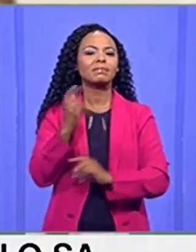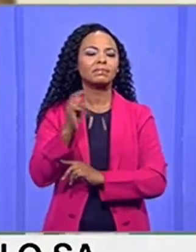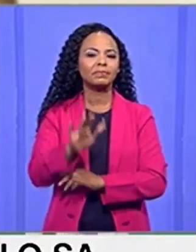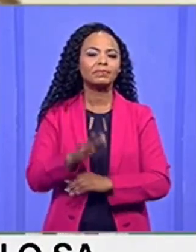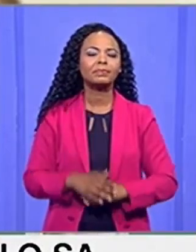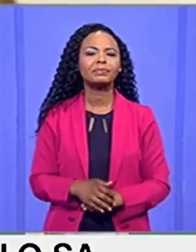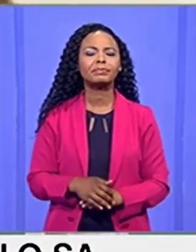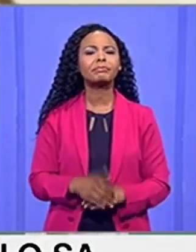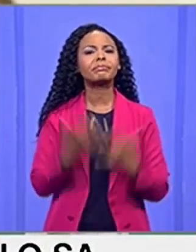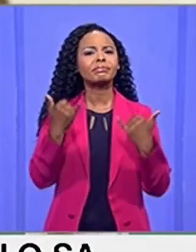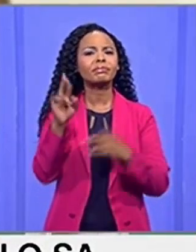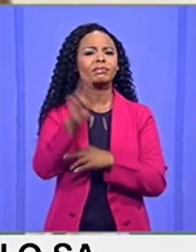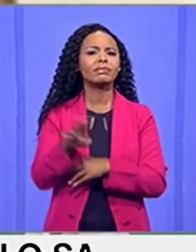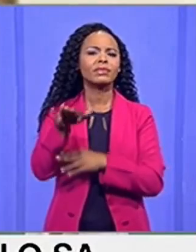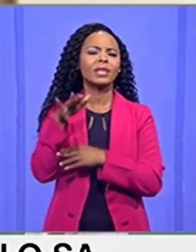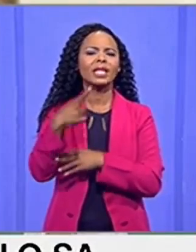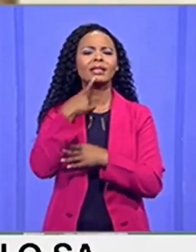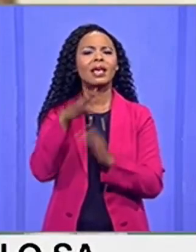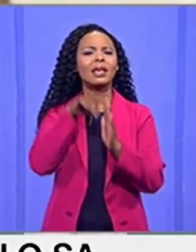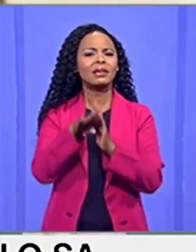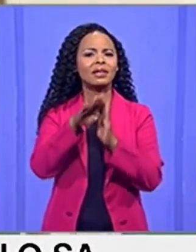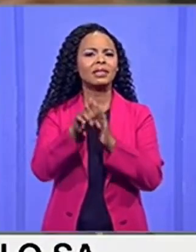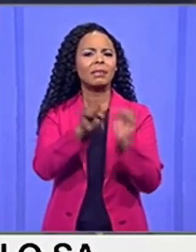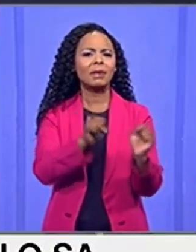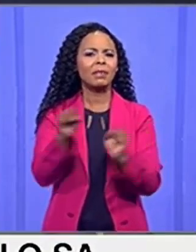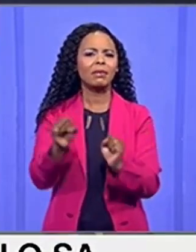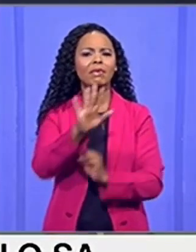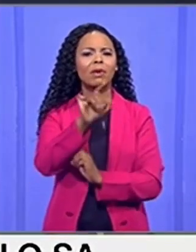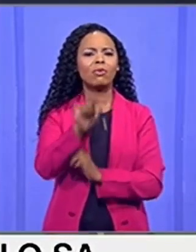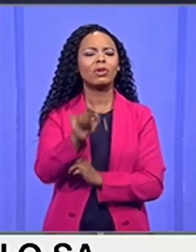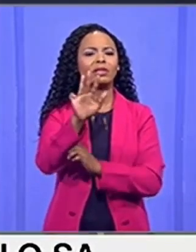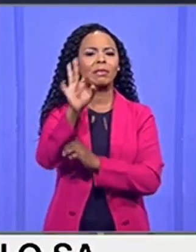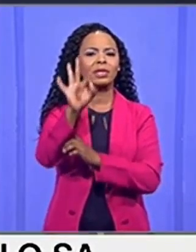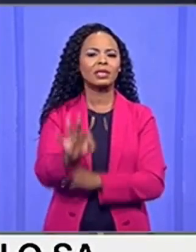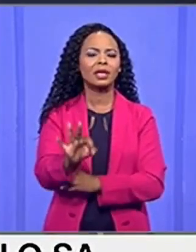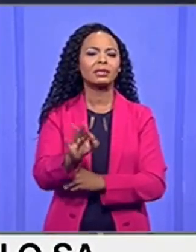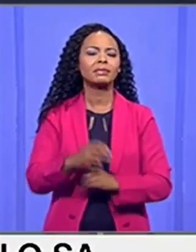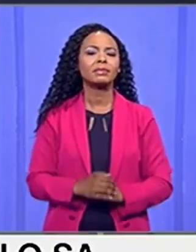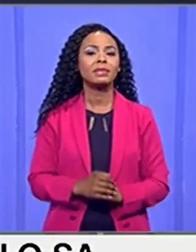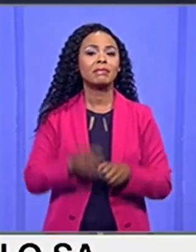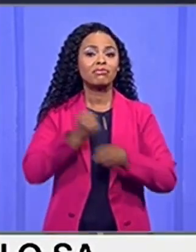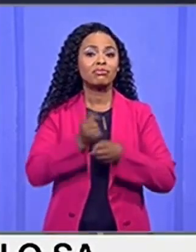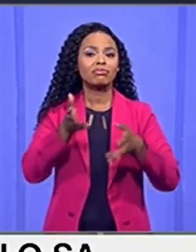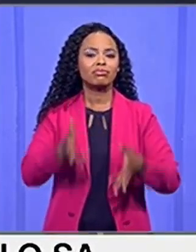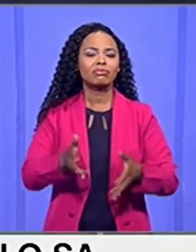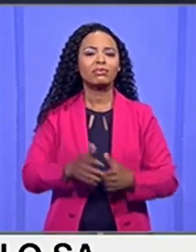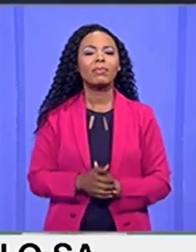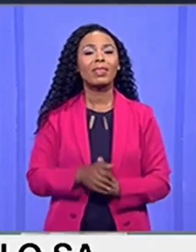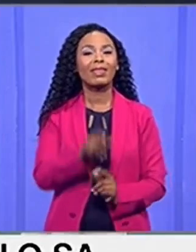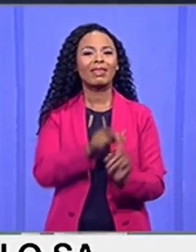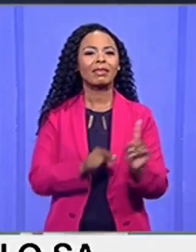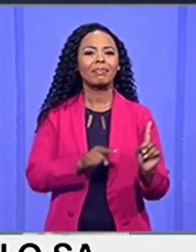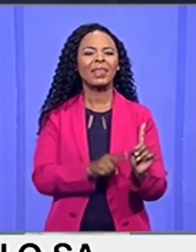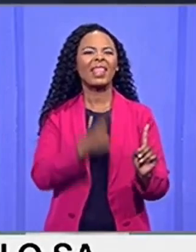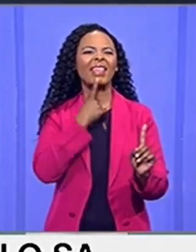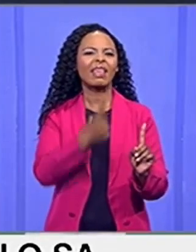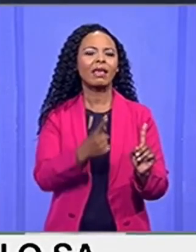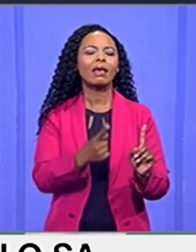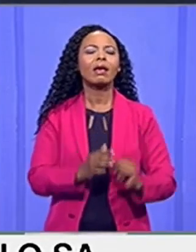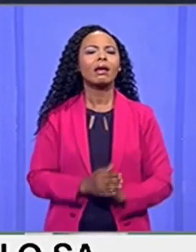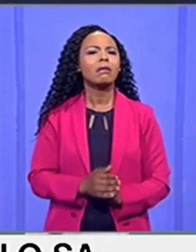ya bogareng e solofela fa inflation e tlile go ema go diperesente di le 5.9 monongwaga. Mmusisi le setsa kganyago a